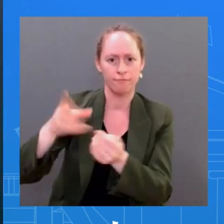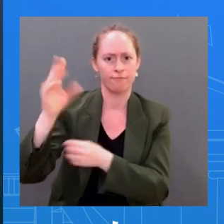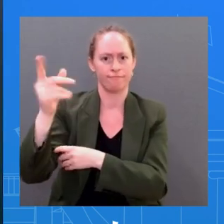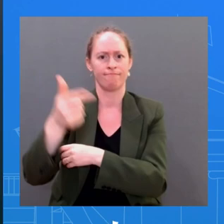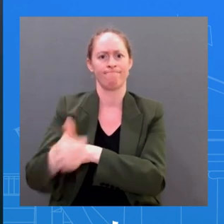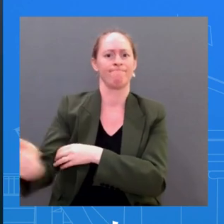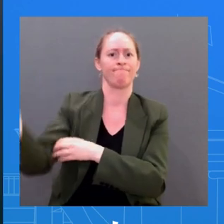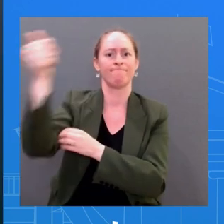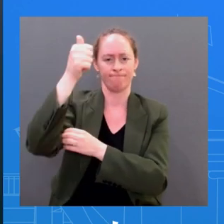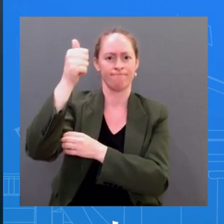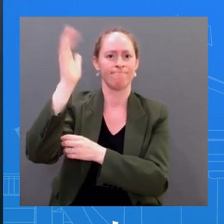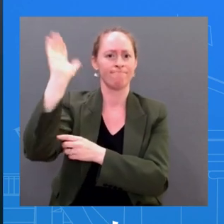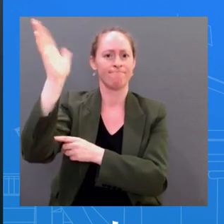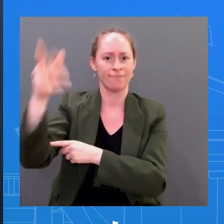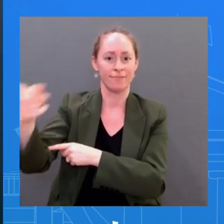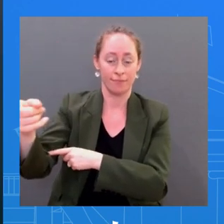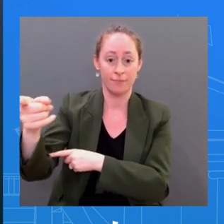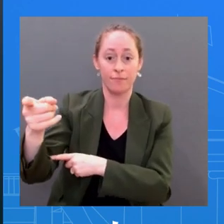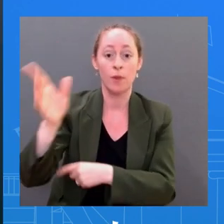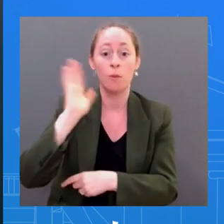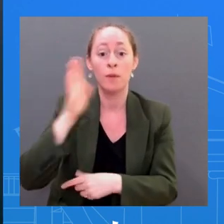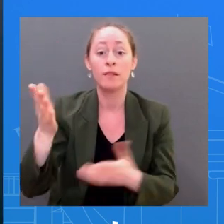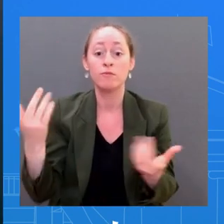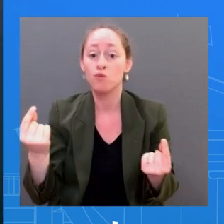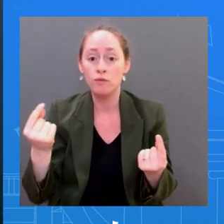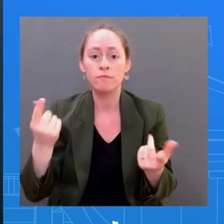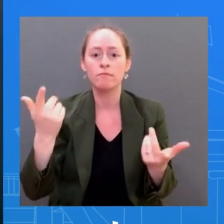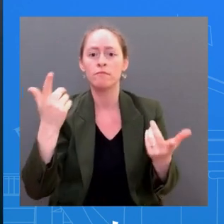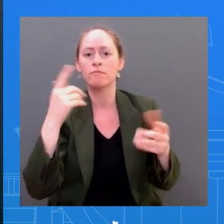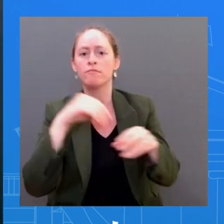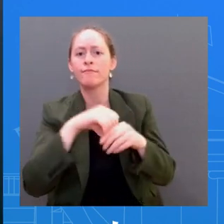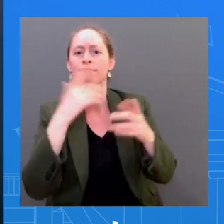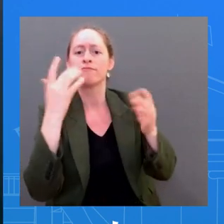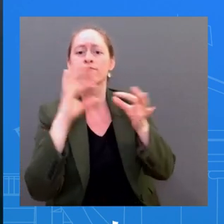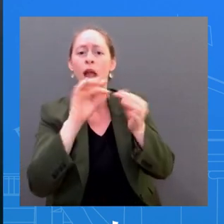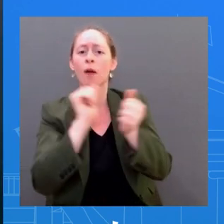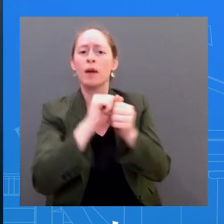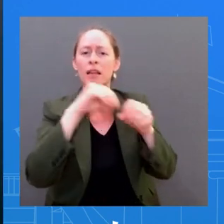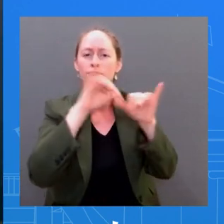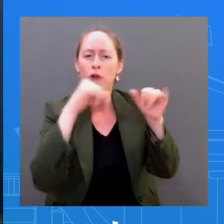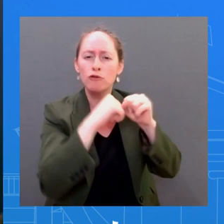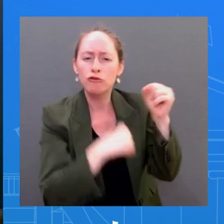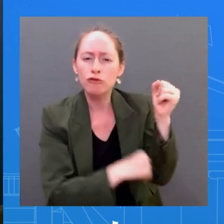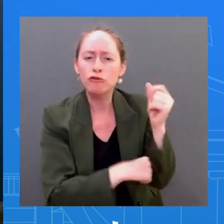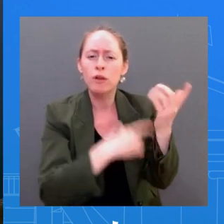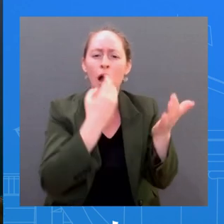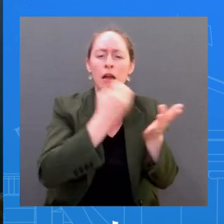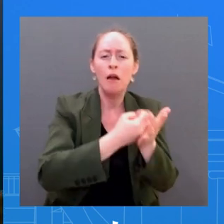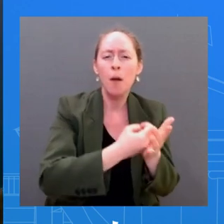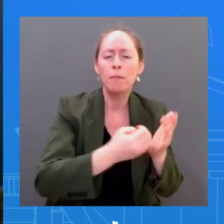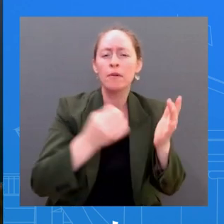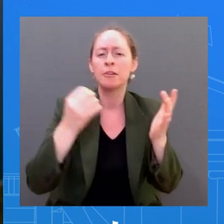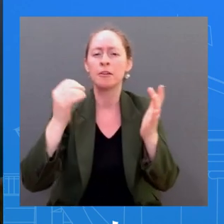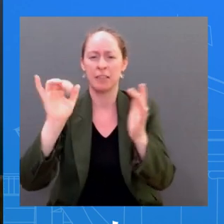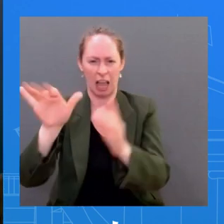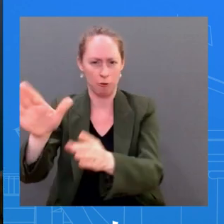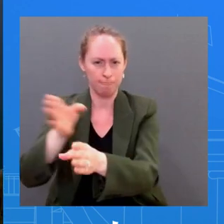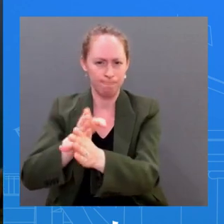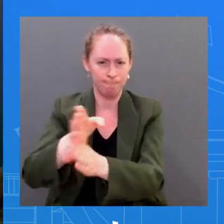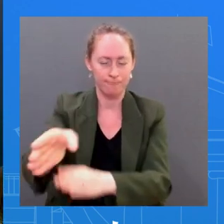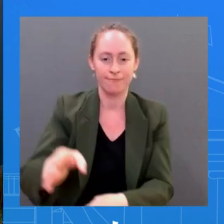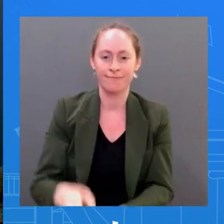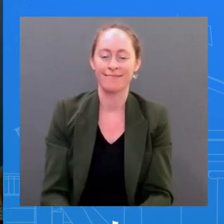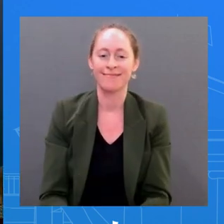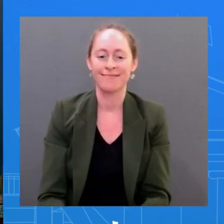working on housing, infrastructure implementation, and other economic issues. Abdullah and Alexandra haven't even gotten